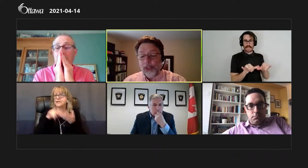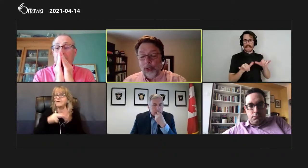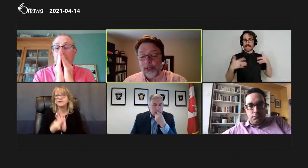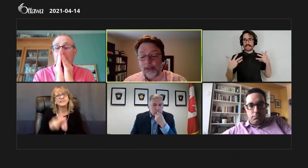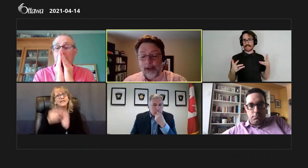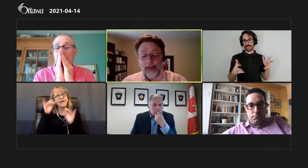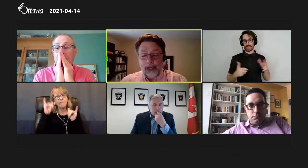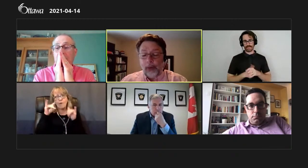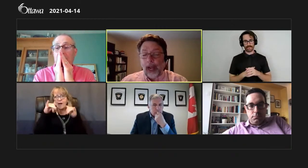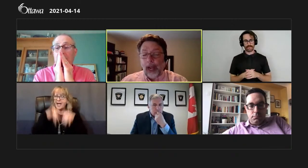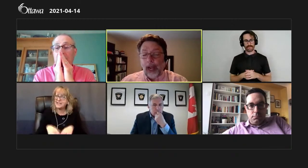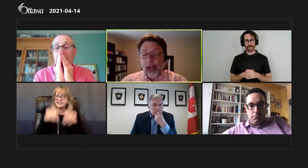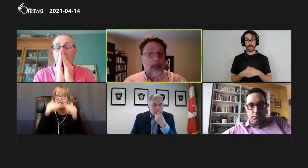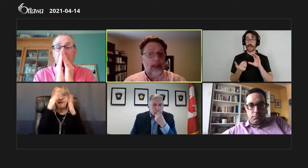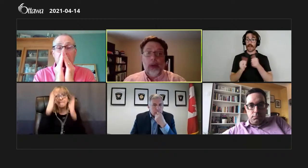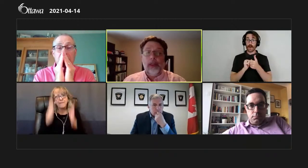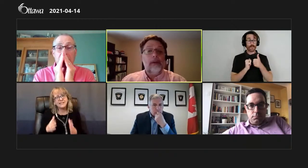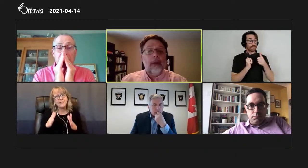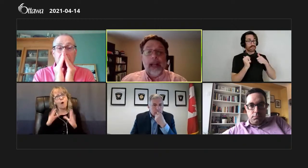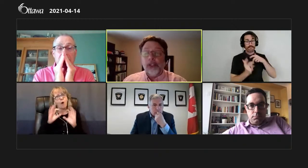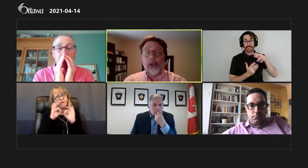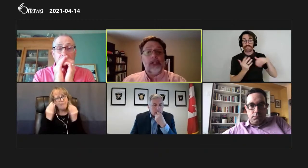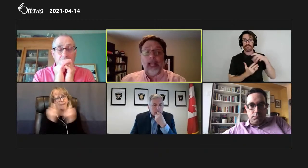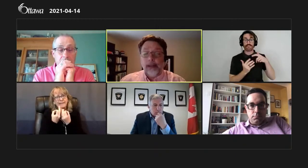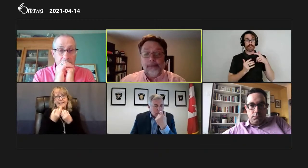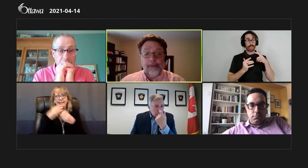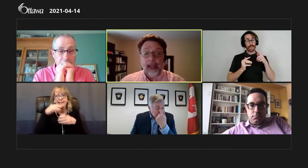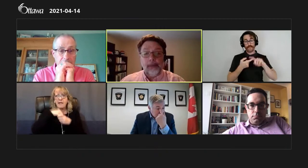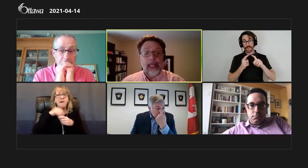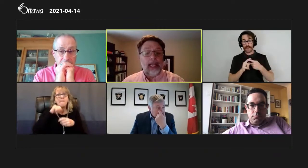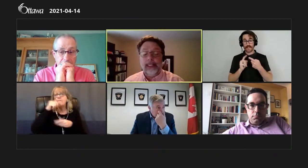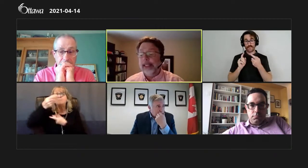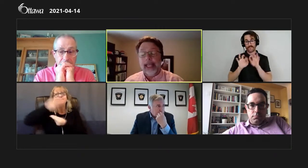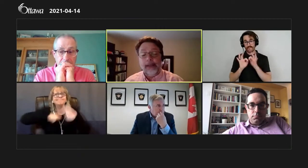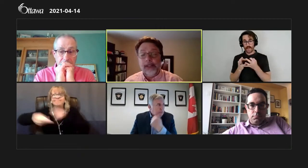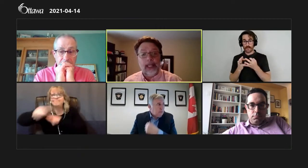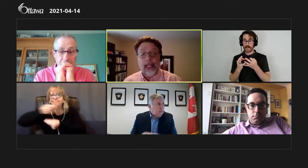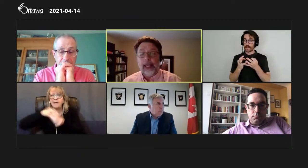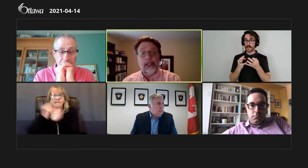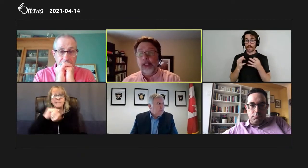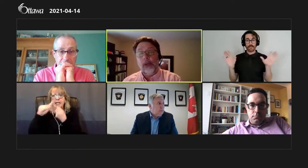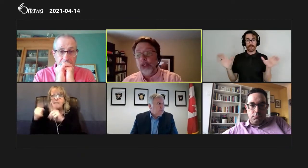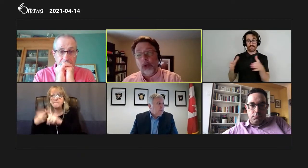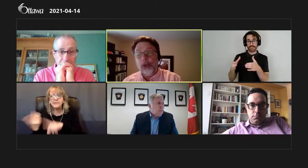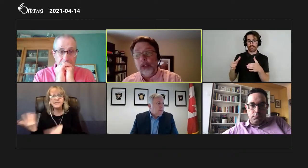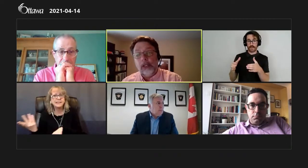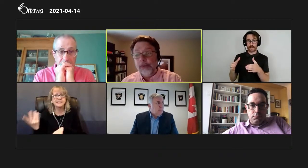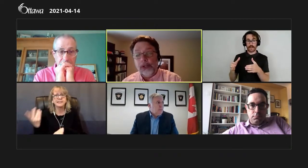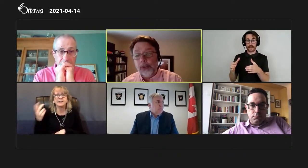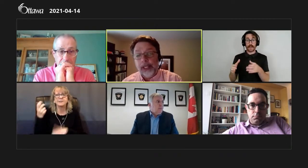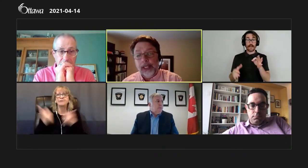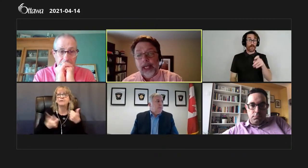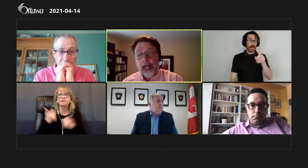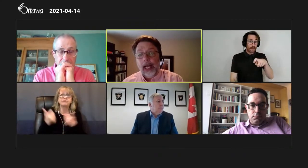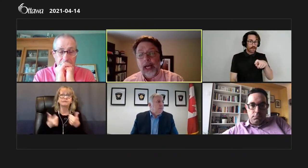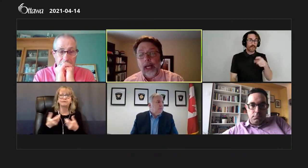in terms of interacting with our friends or extended family, I'd say the safest thing is to do it socially or